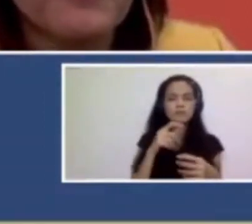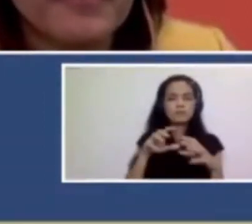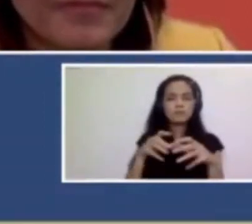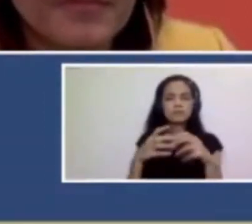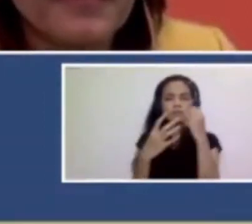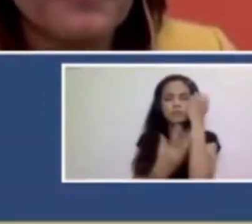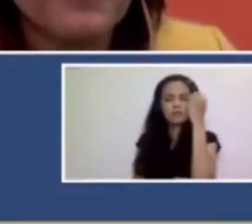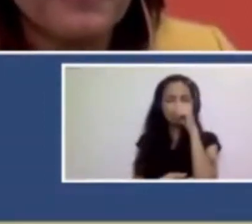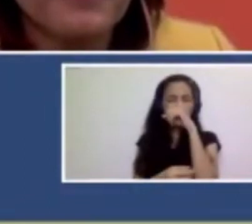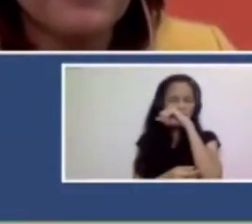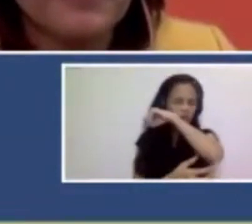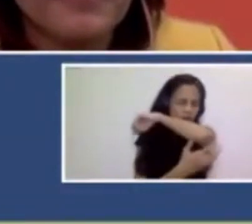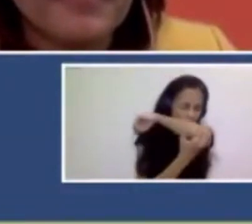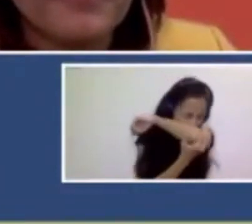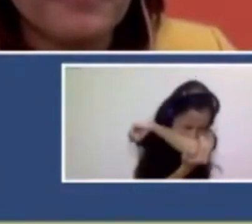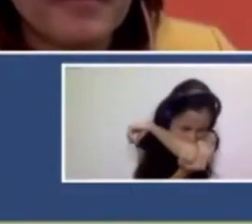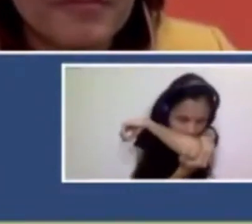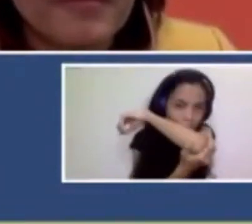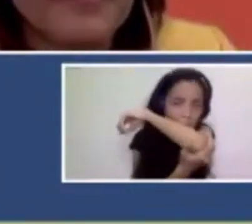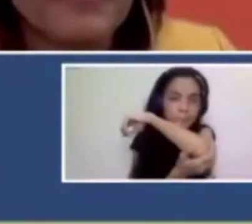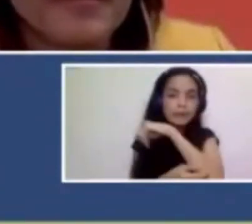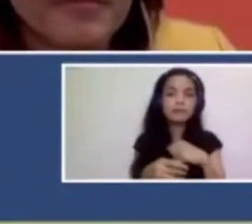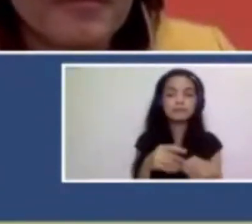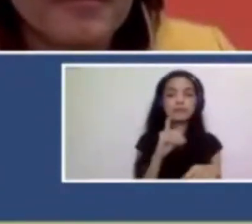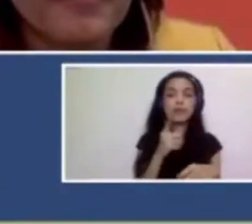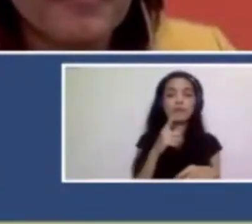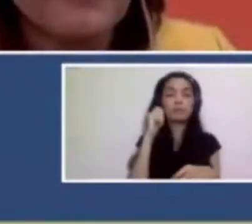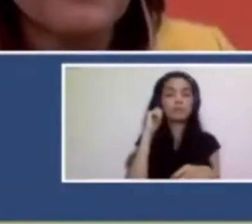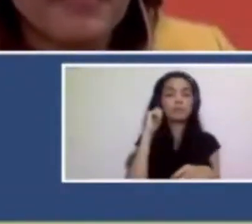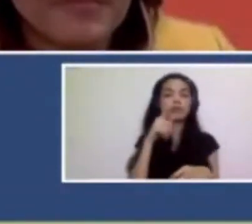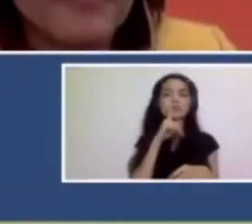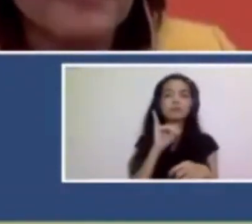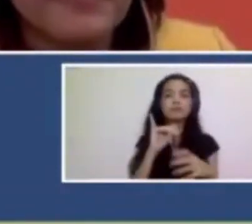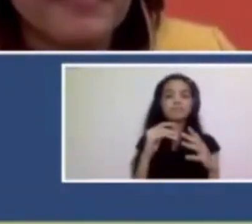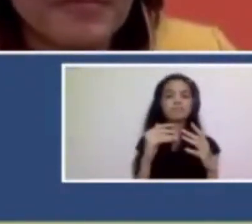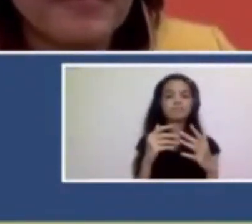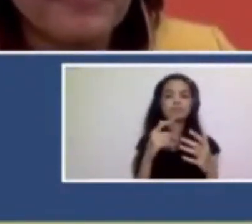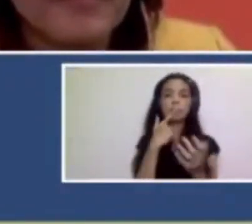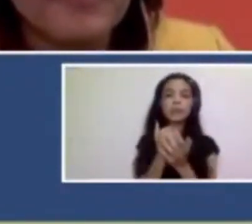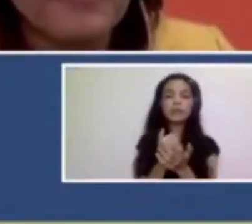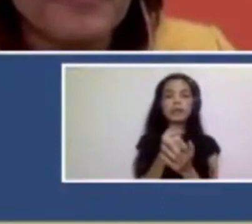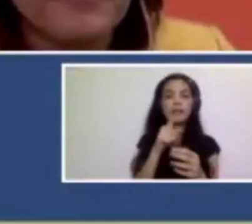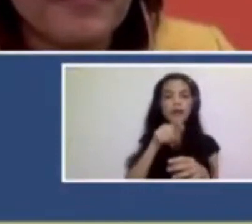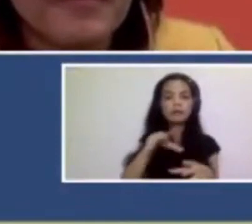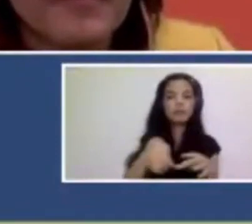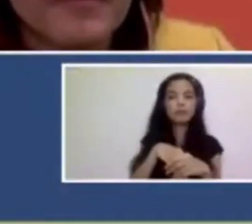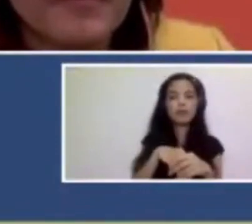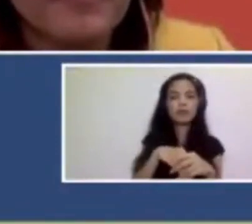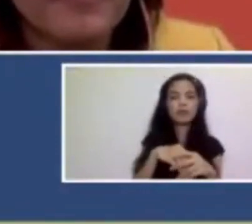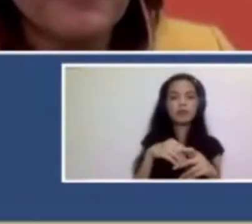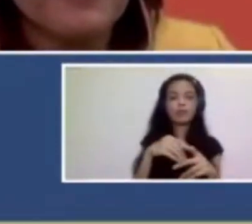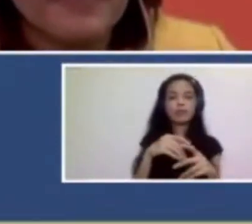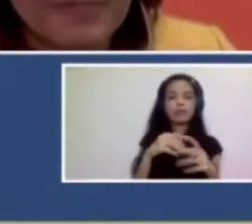are multifaceted and they are not only caregivers of the home, but they can be also leaders in